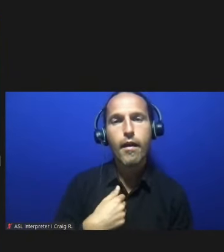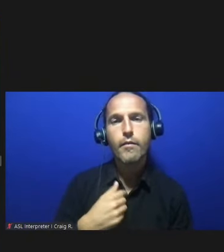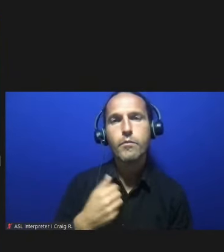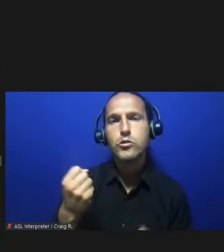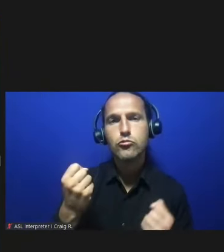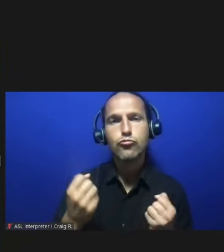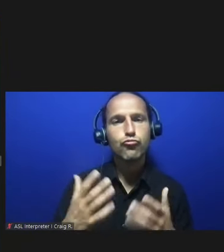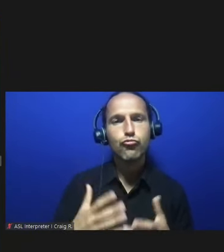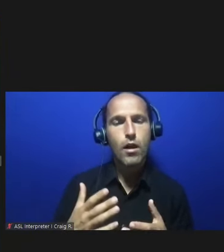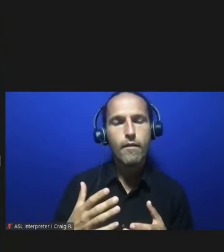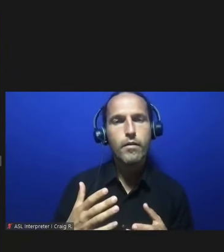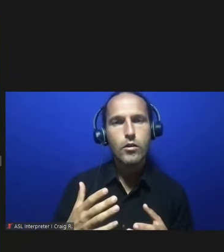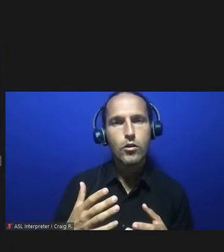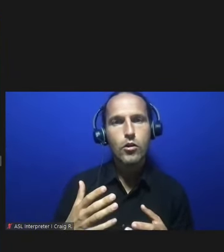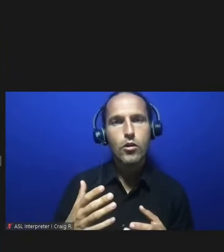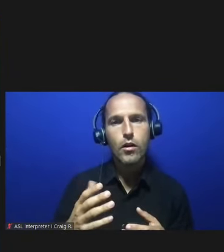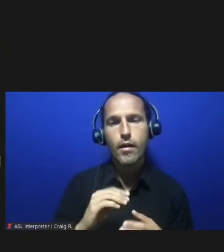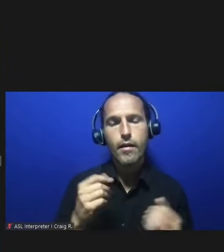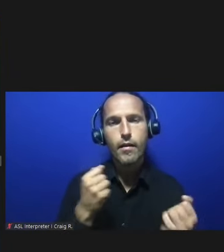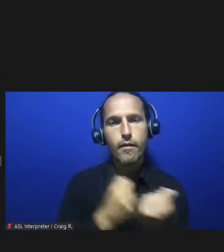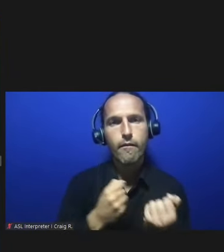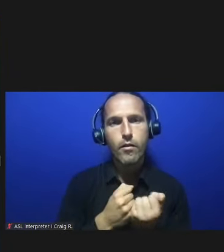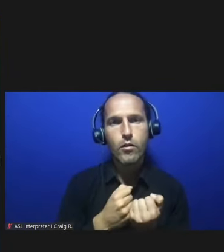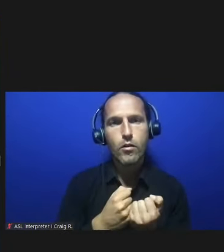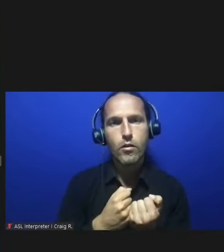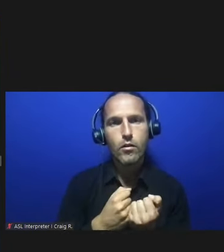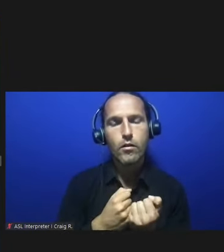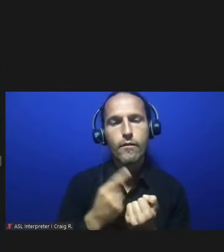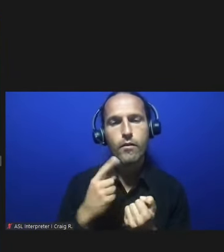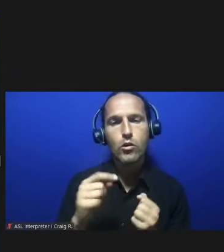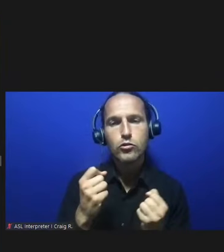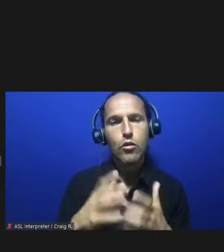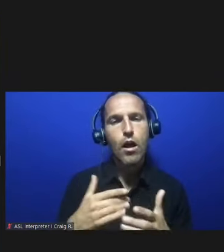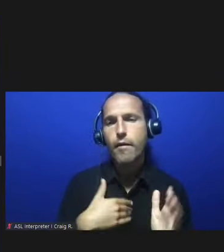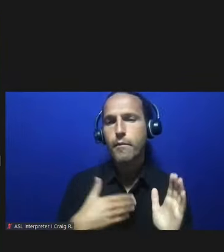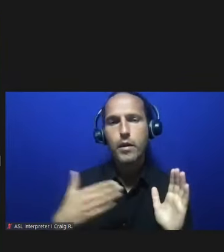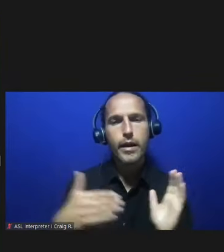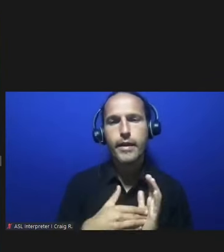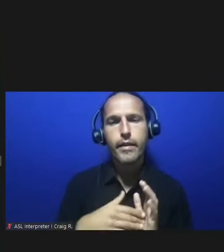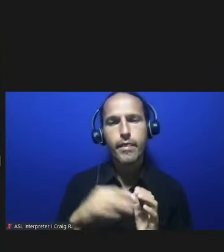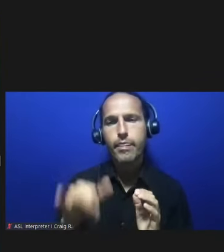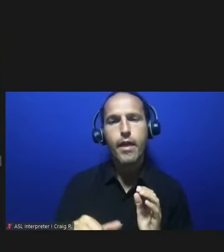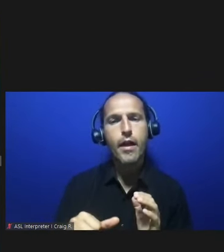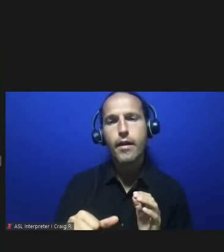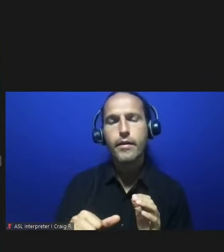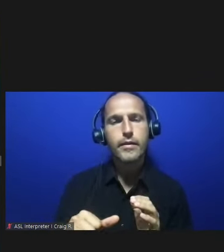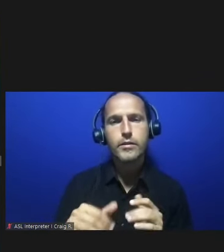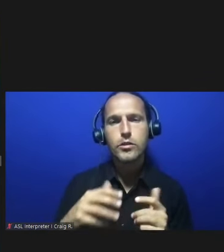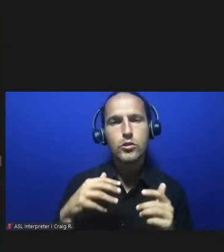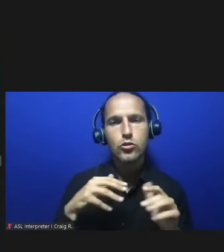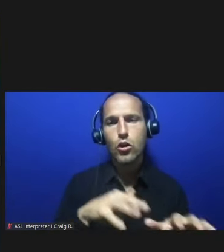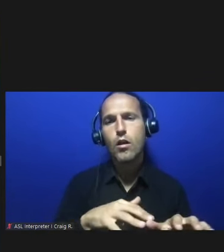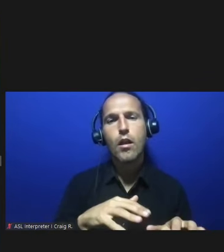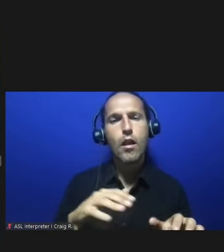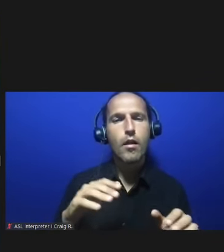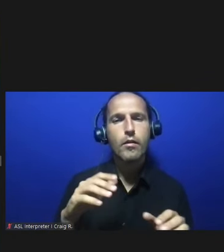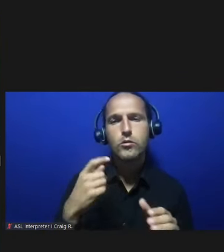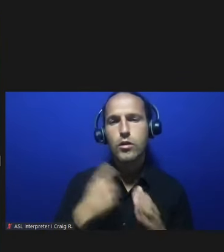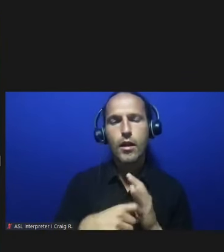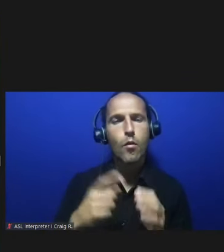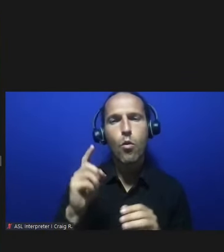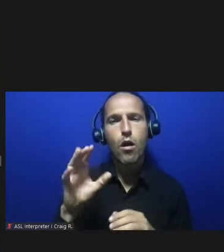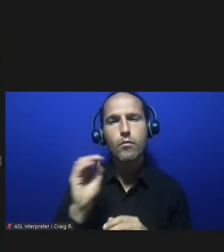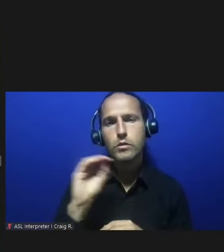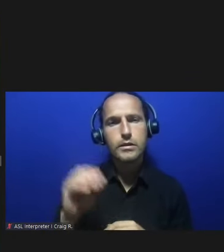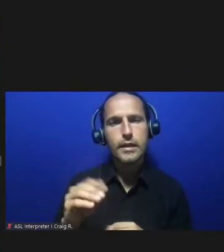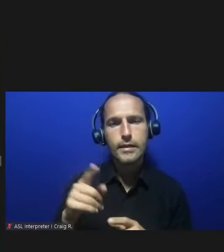I also an advocate for the drivers. I oppose this congestion 100%. I believe that